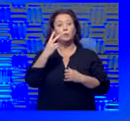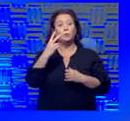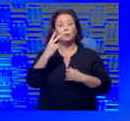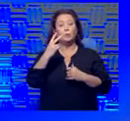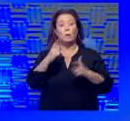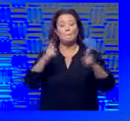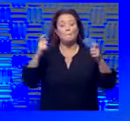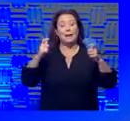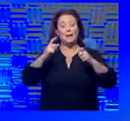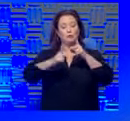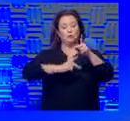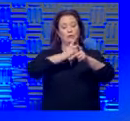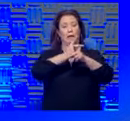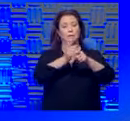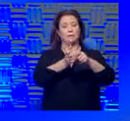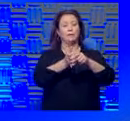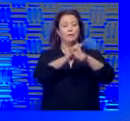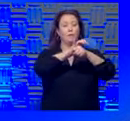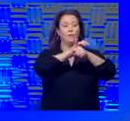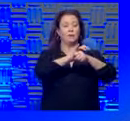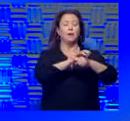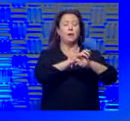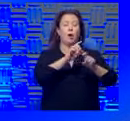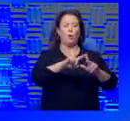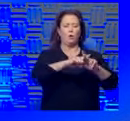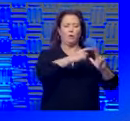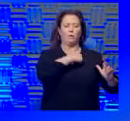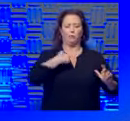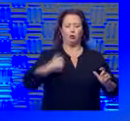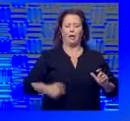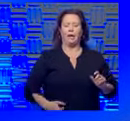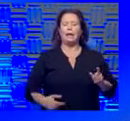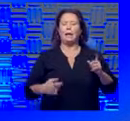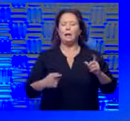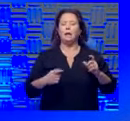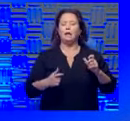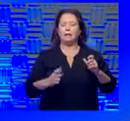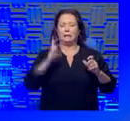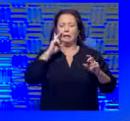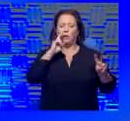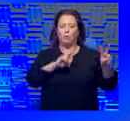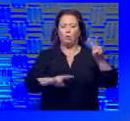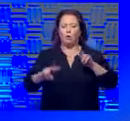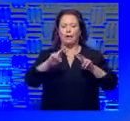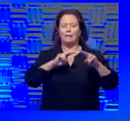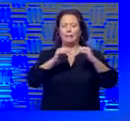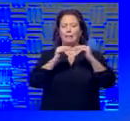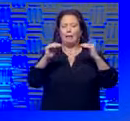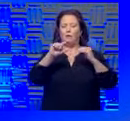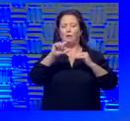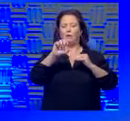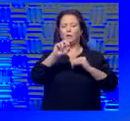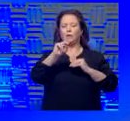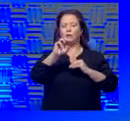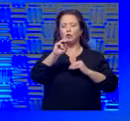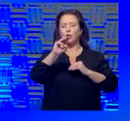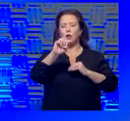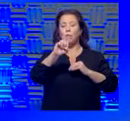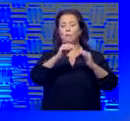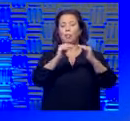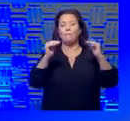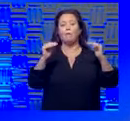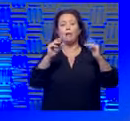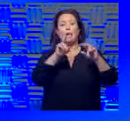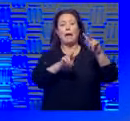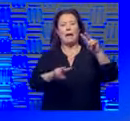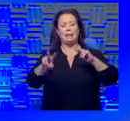virus from China? And originally, it looks like, for the most part, if you look at the genome level and if you look at those phylogenies,